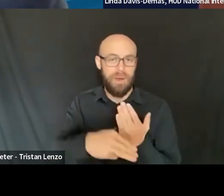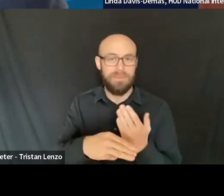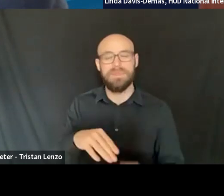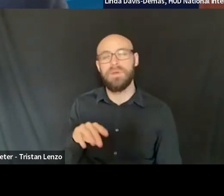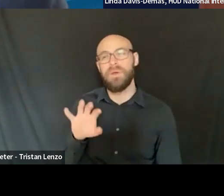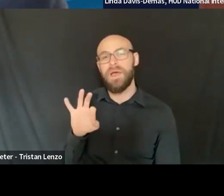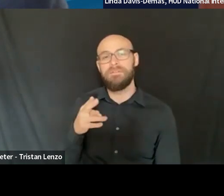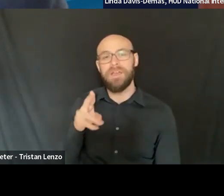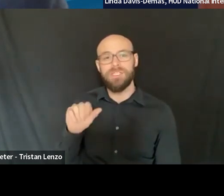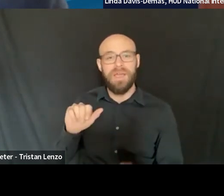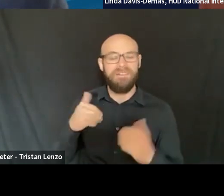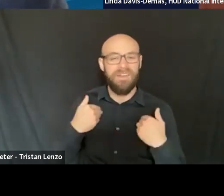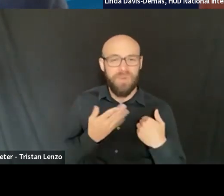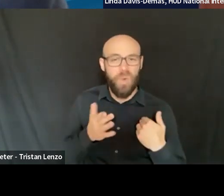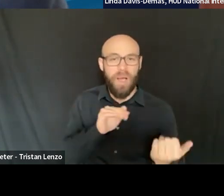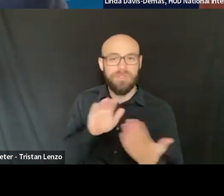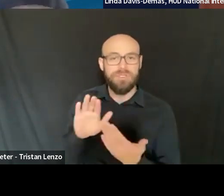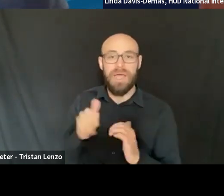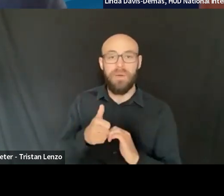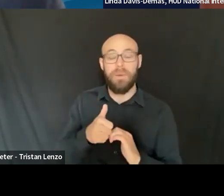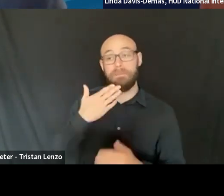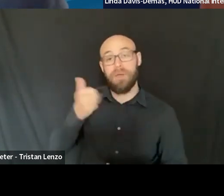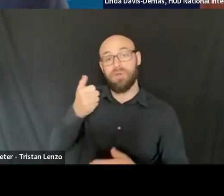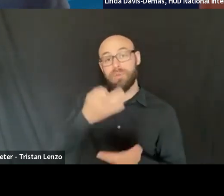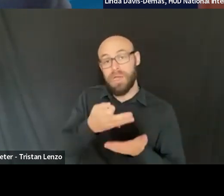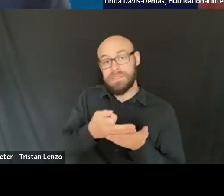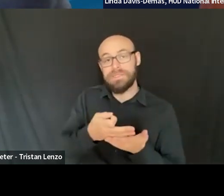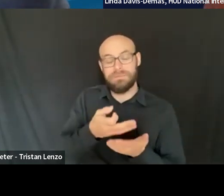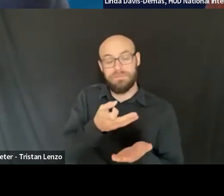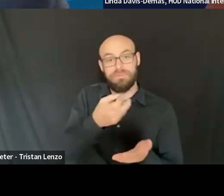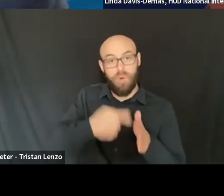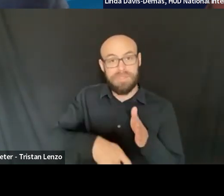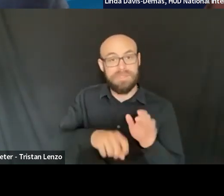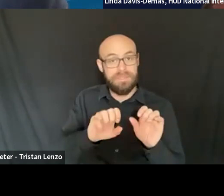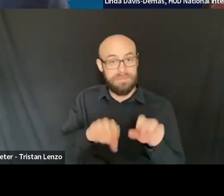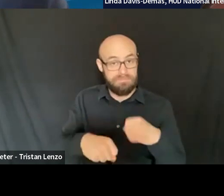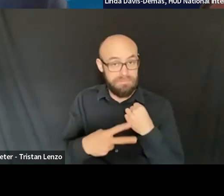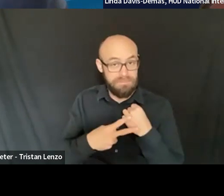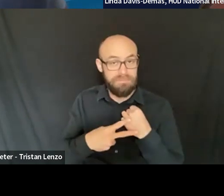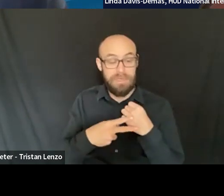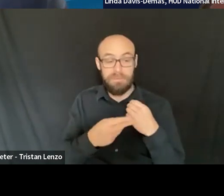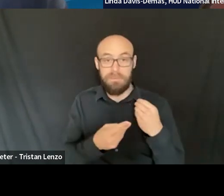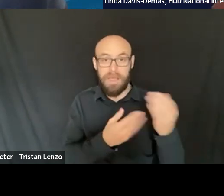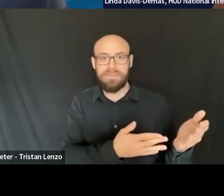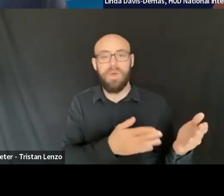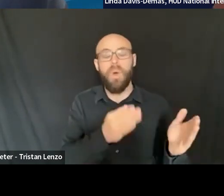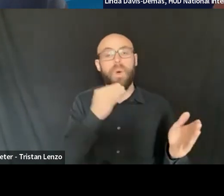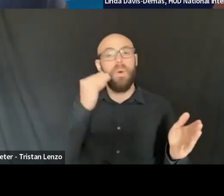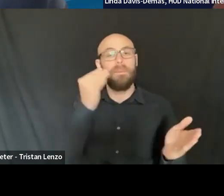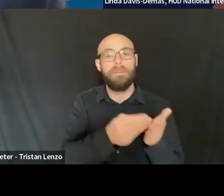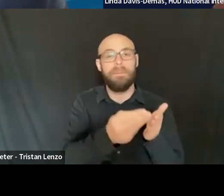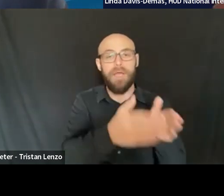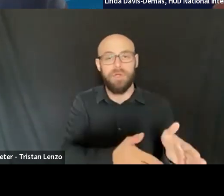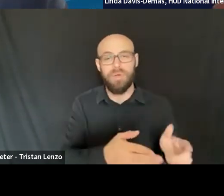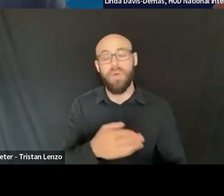secure better pricing in the market from investors, which they can pass those savings along to the home buyer. But one of them is the idea that